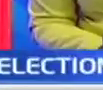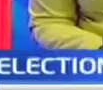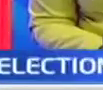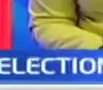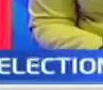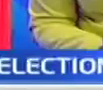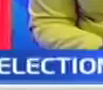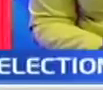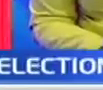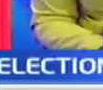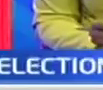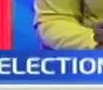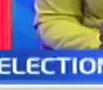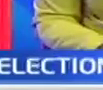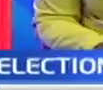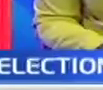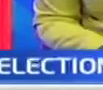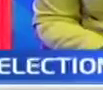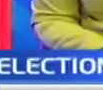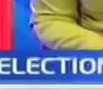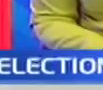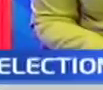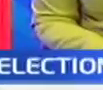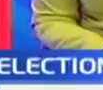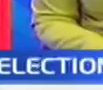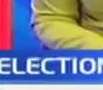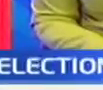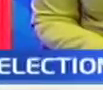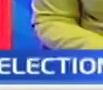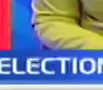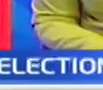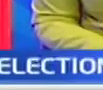the party agents to this latest briefing by Chiloba?